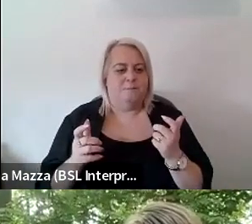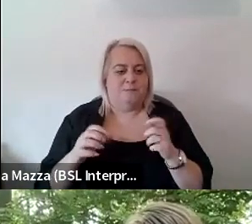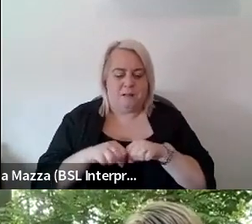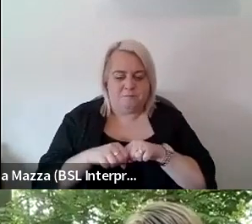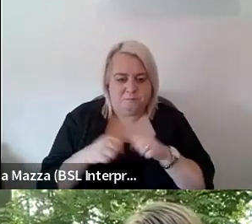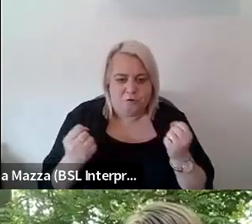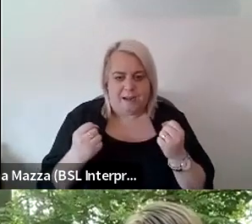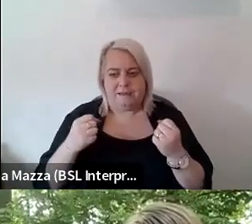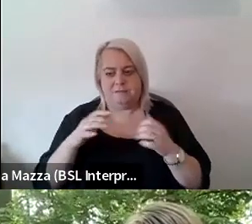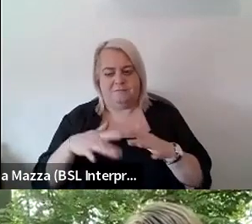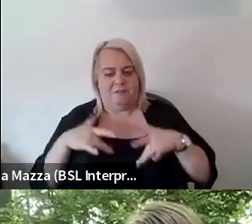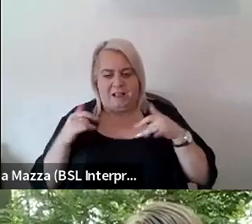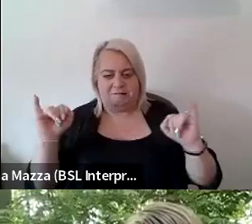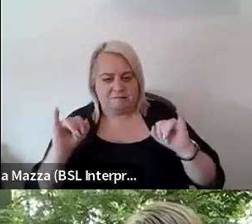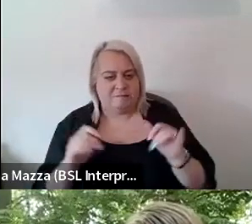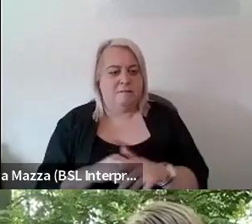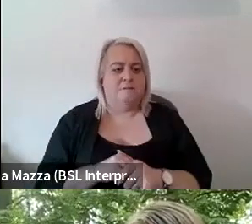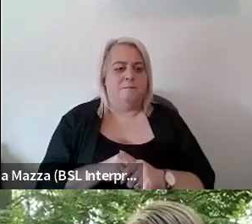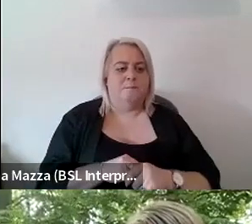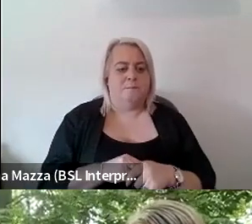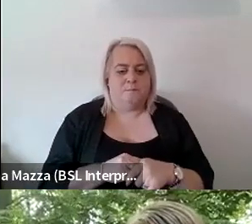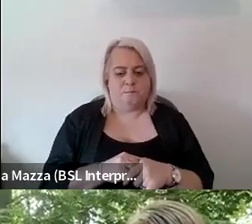order semantically.